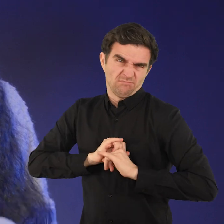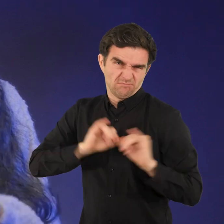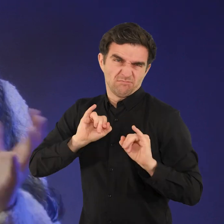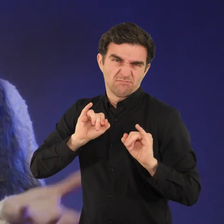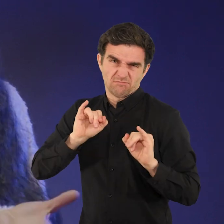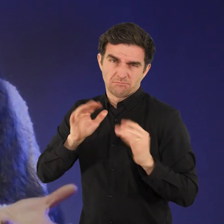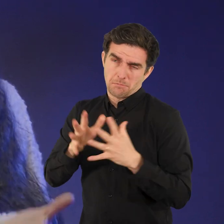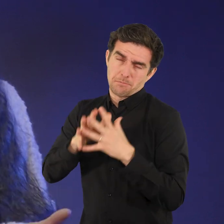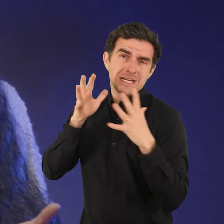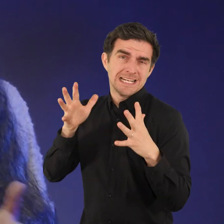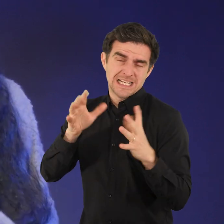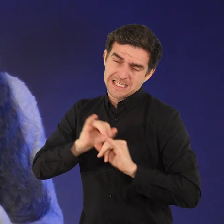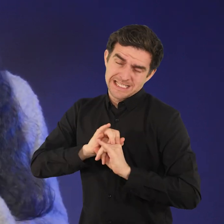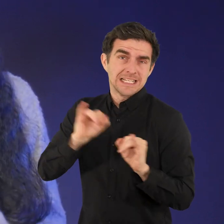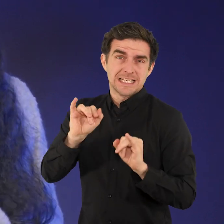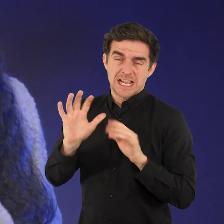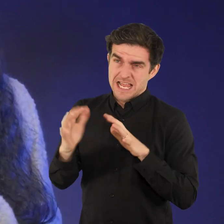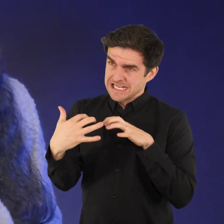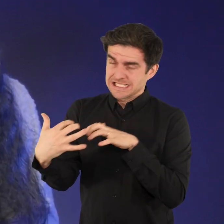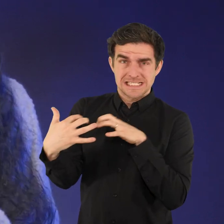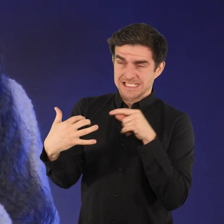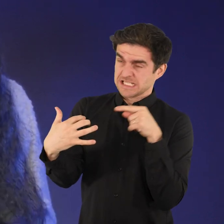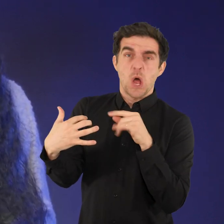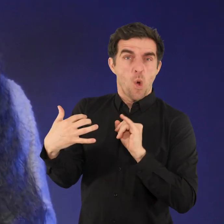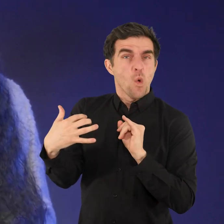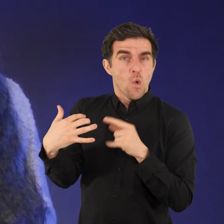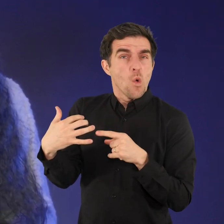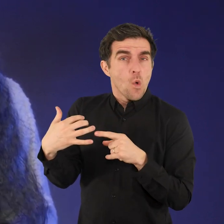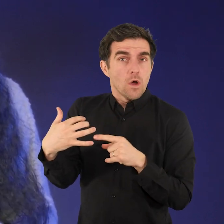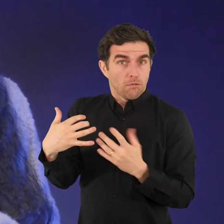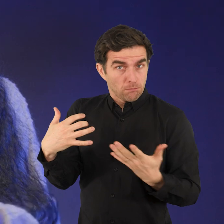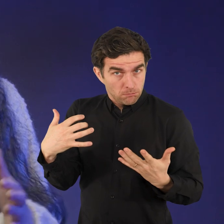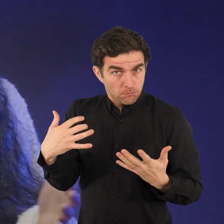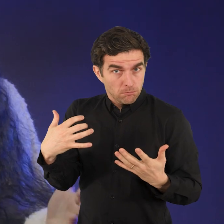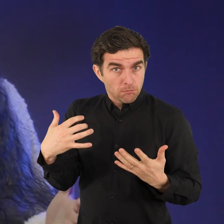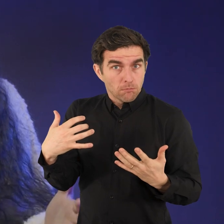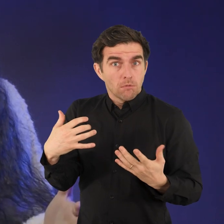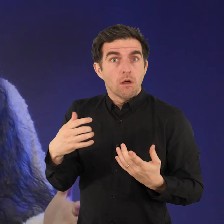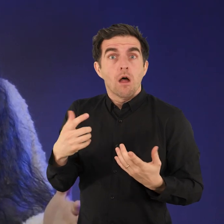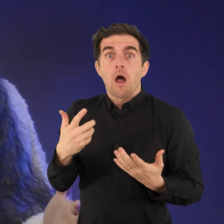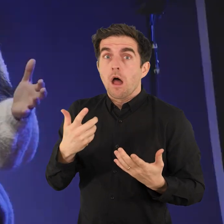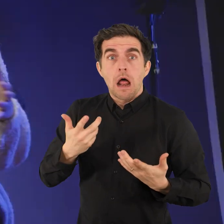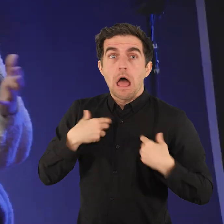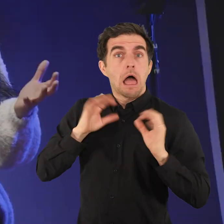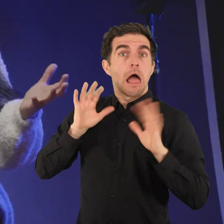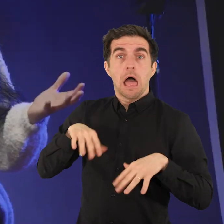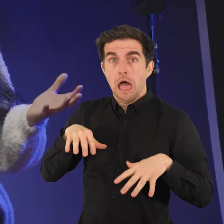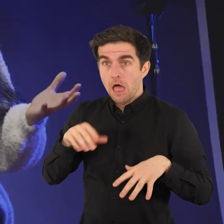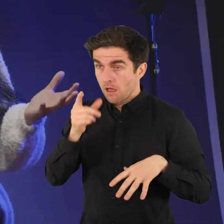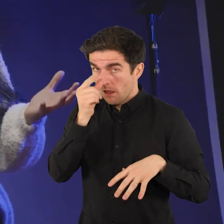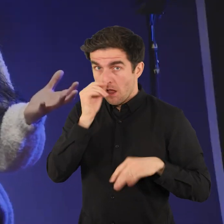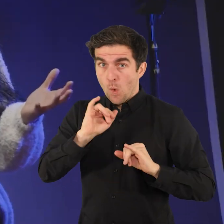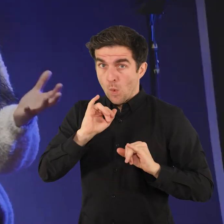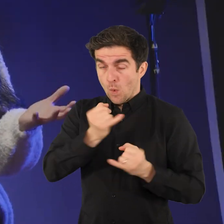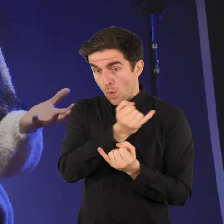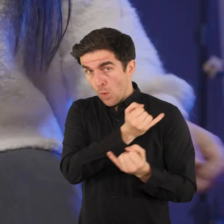to fight against this huge, horrible enemy, because if that's not going to happen, the huger